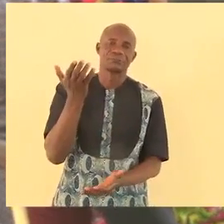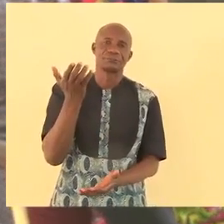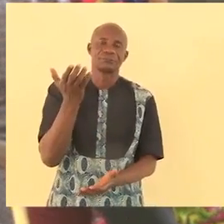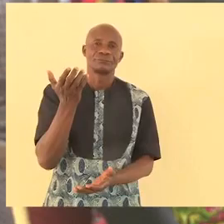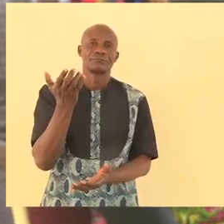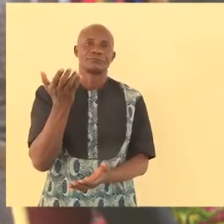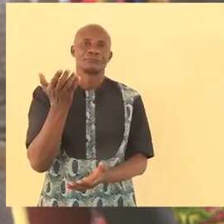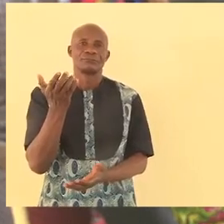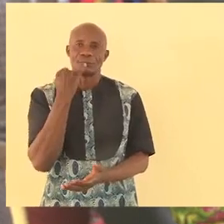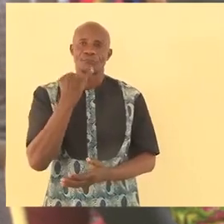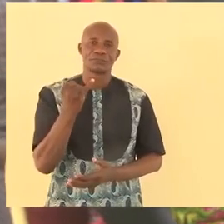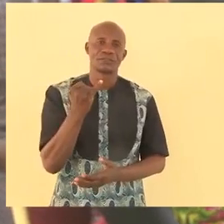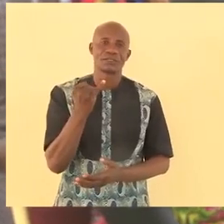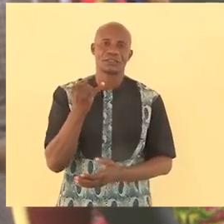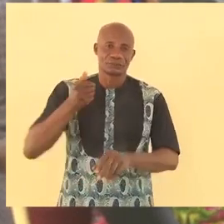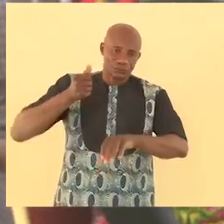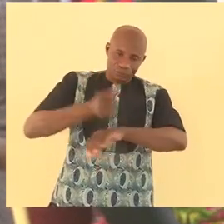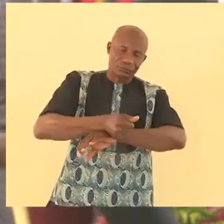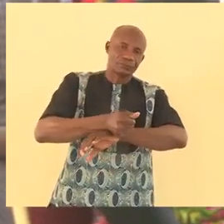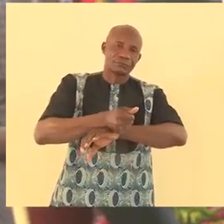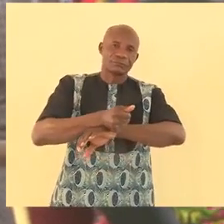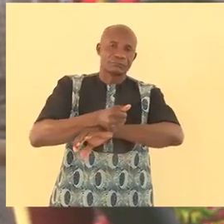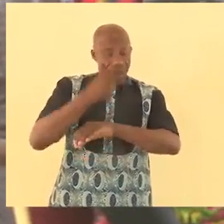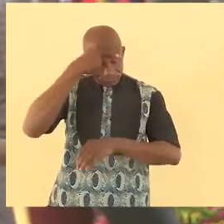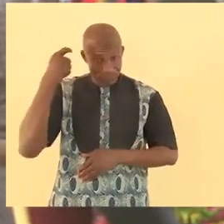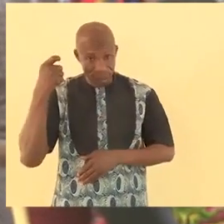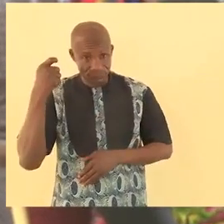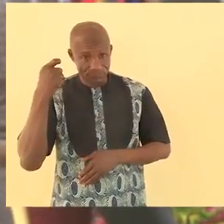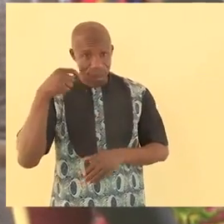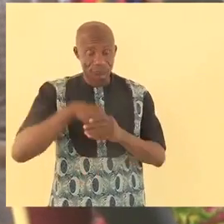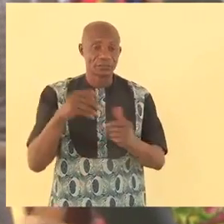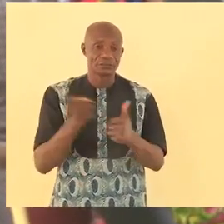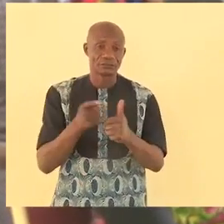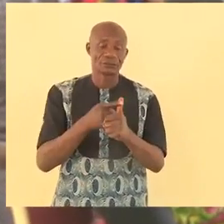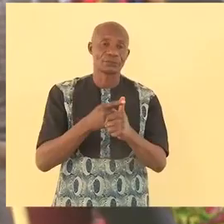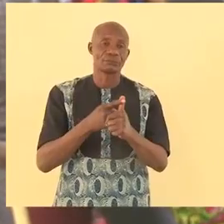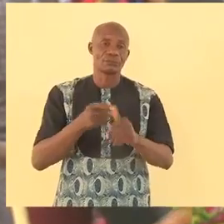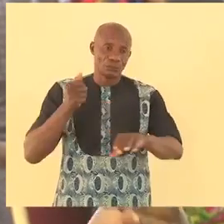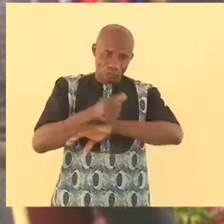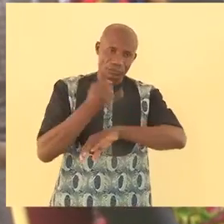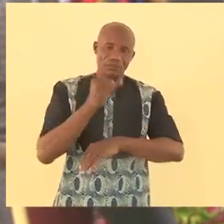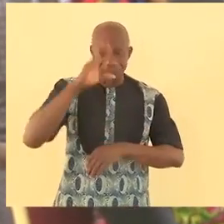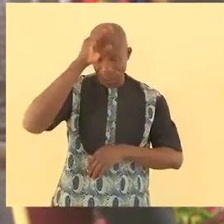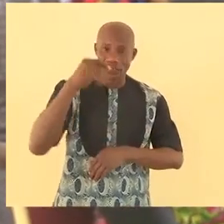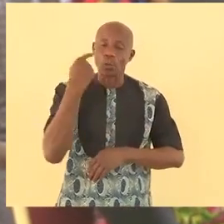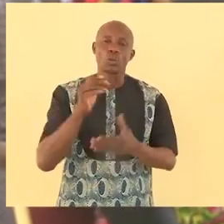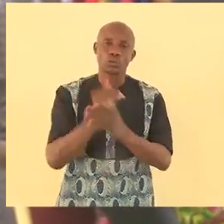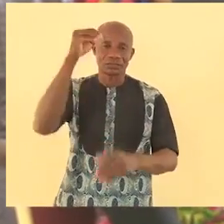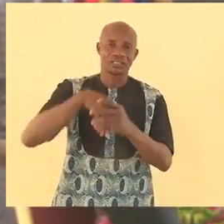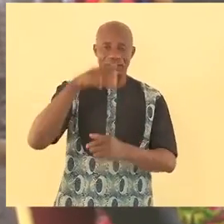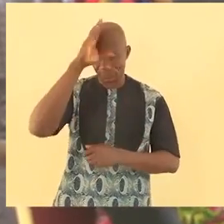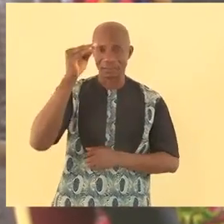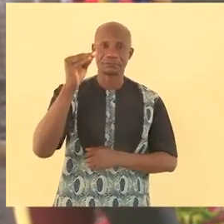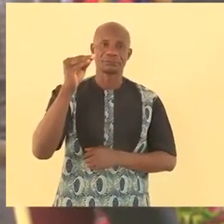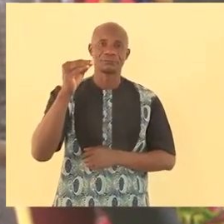trust in the arms of flesh, is curse and woes. Because in the first reading, it says, curse is the man who